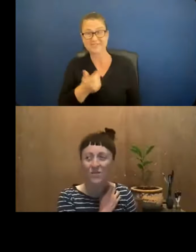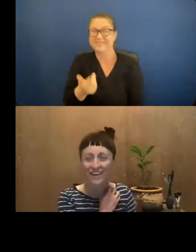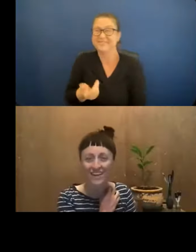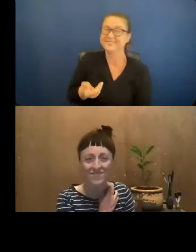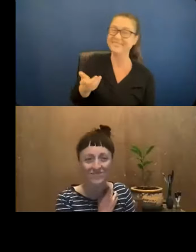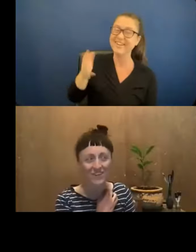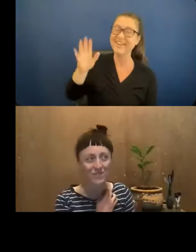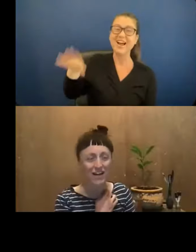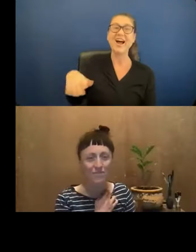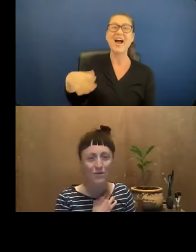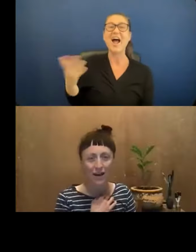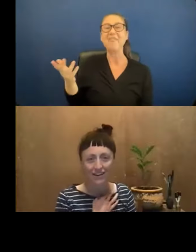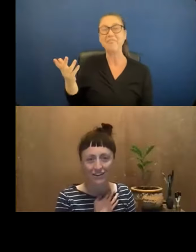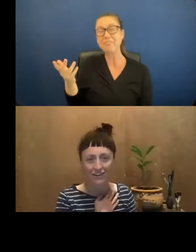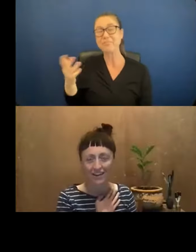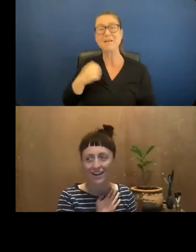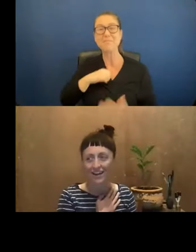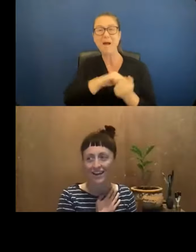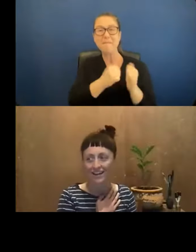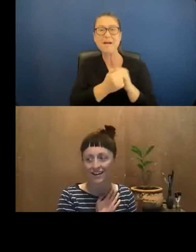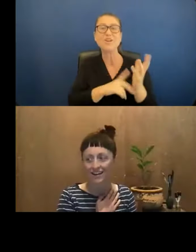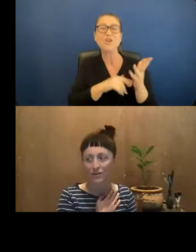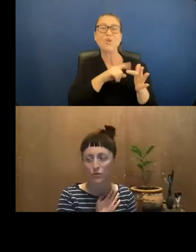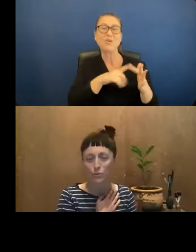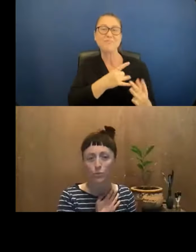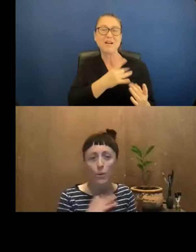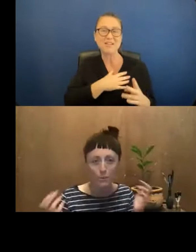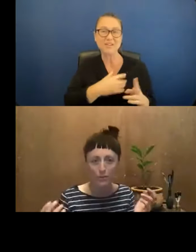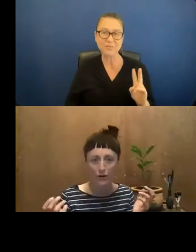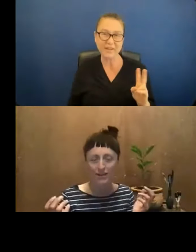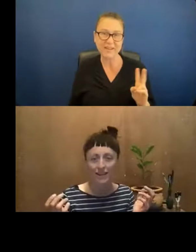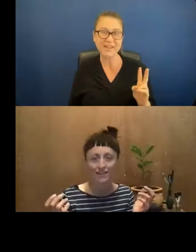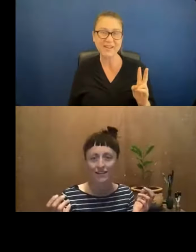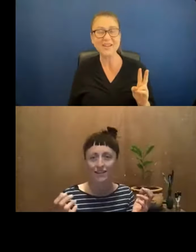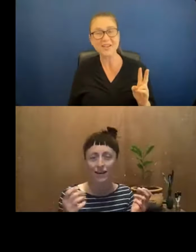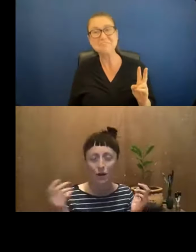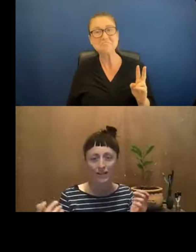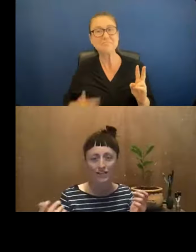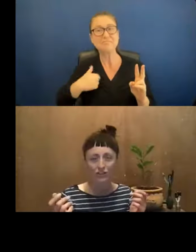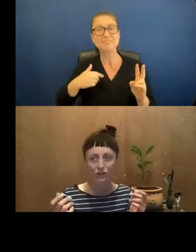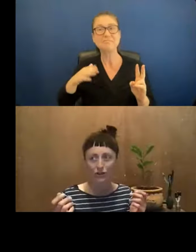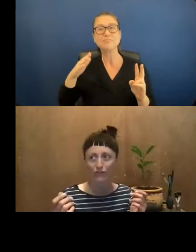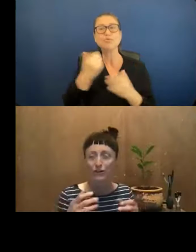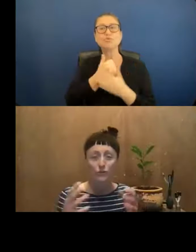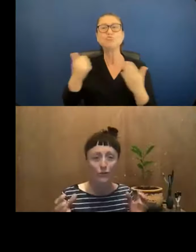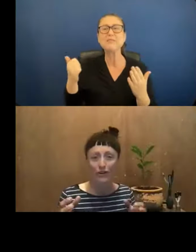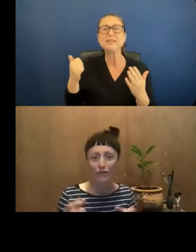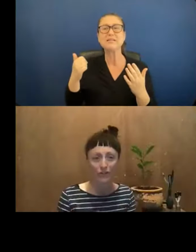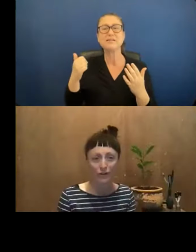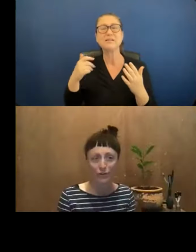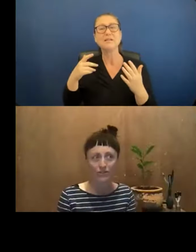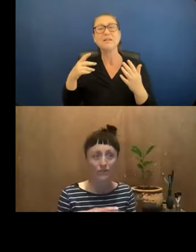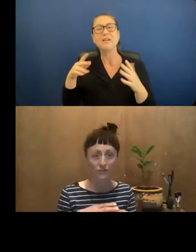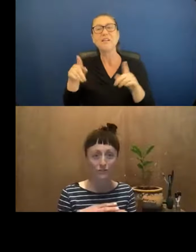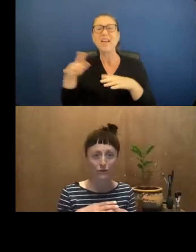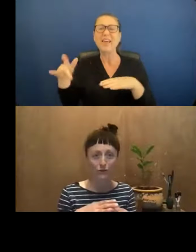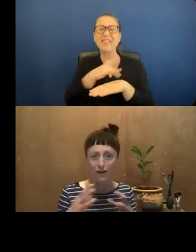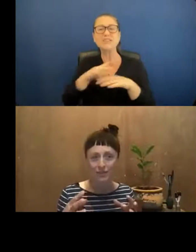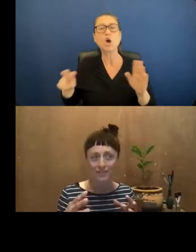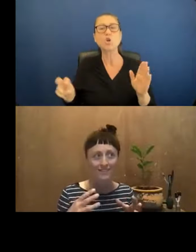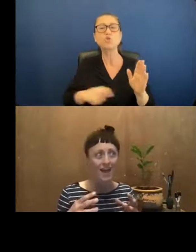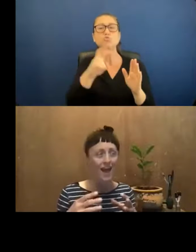We, um, uh, my partner Luke and I, uh, predominantly had done a combination of touring of theater works, often